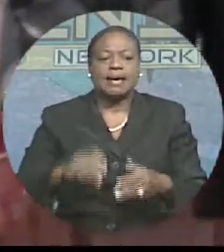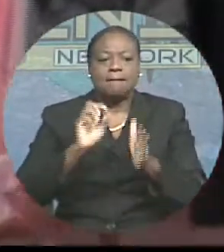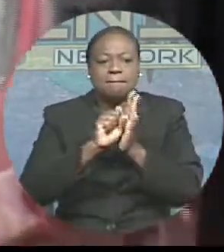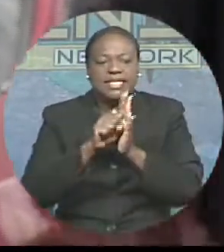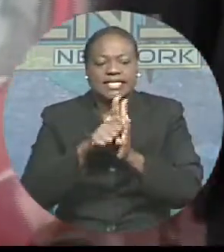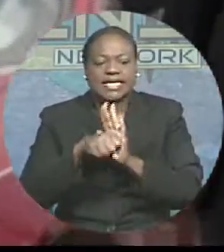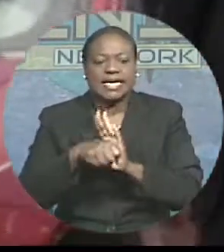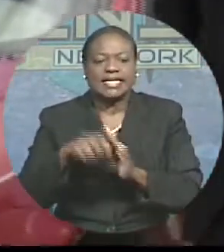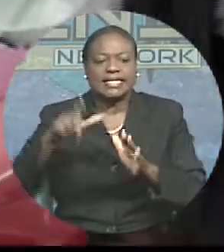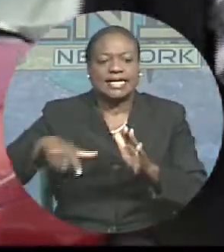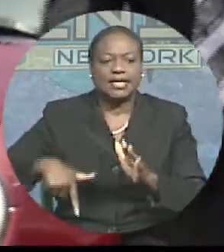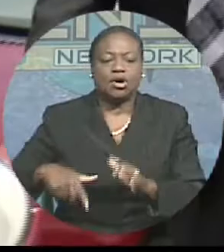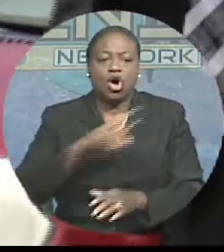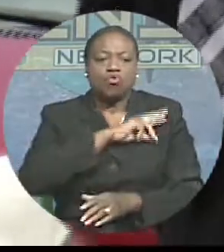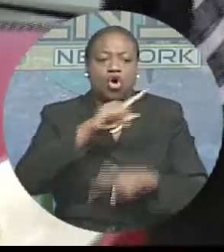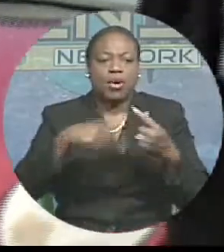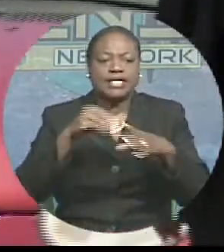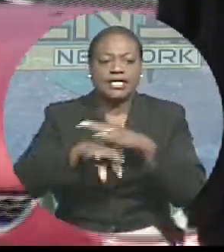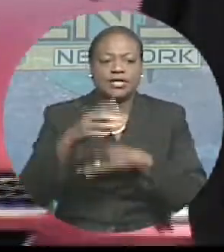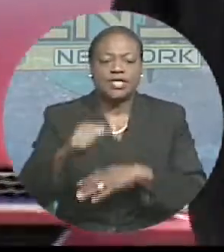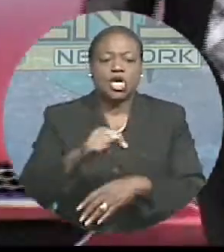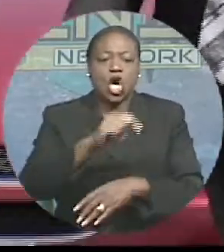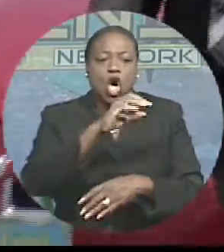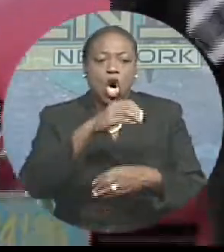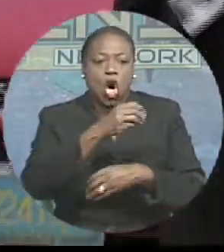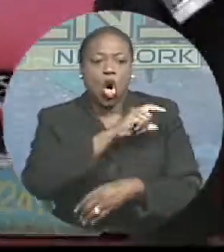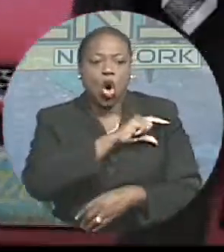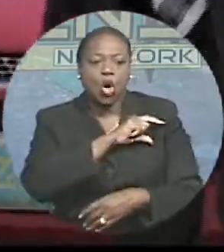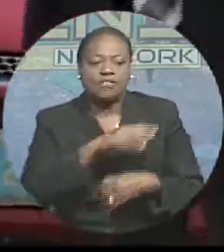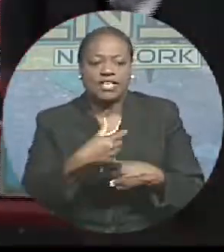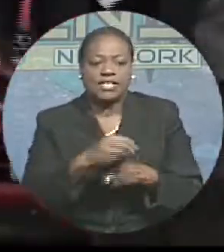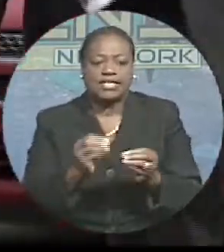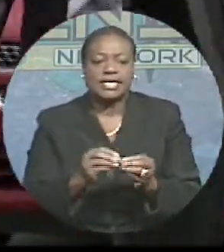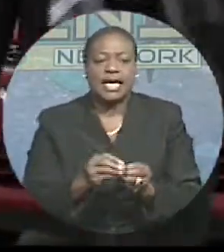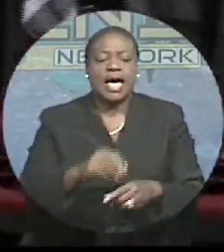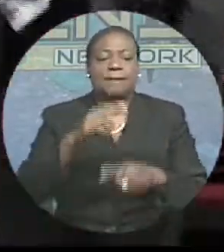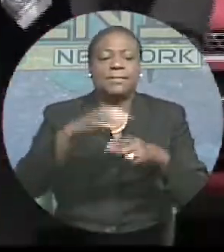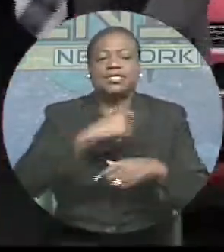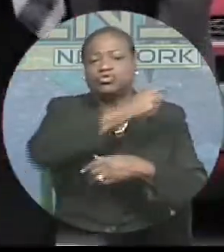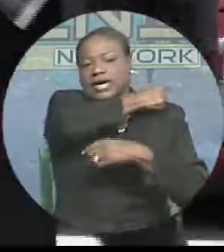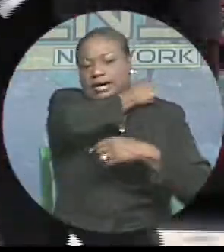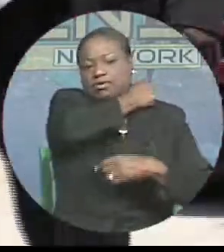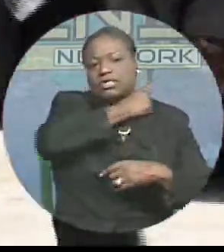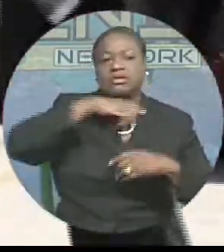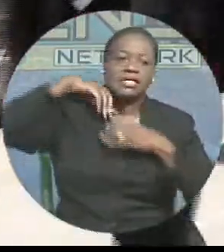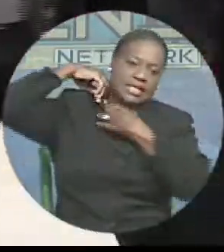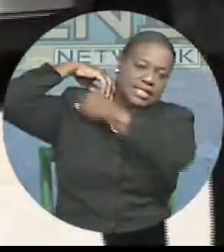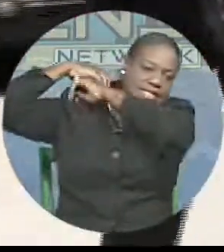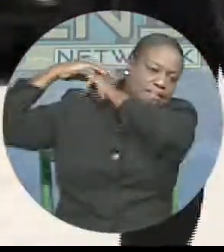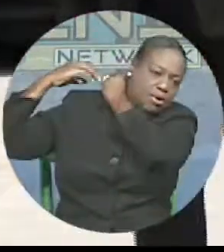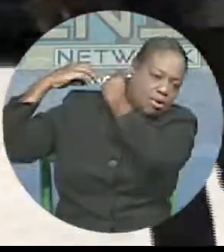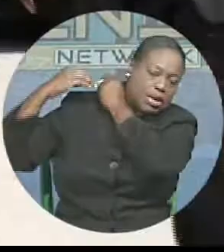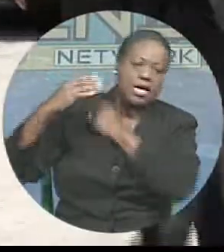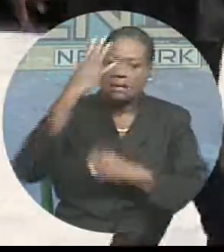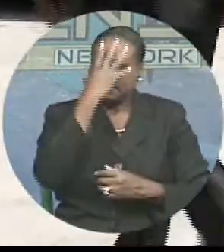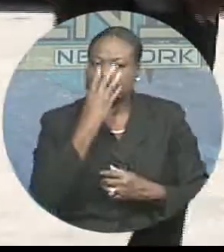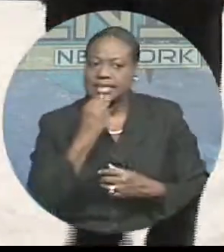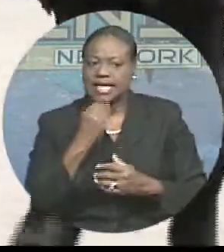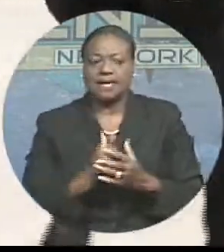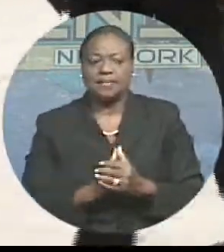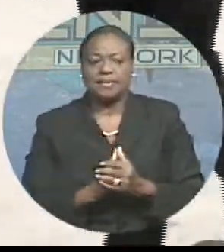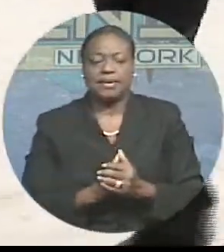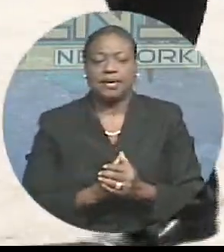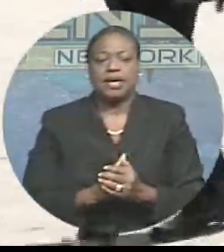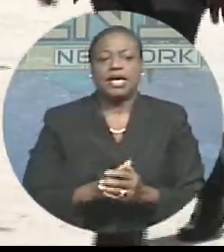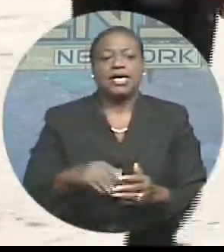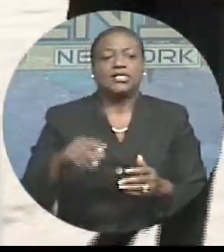later, Roach said he went into the office and put his right arm around the suspect's neck in a sleeper hold for a few seconds,